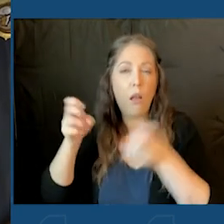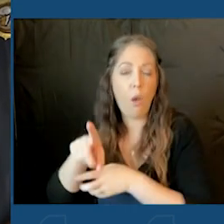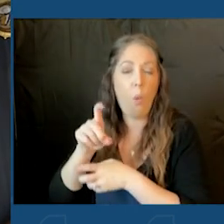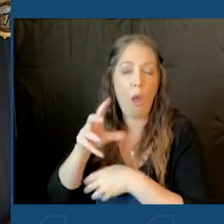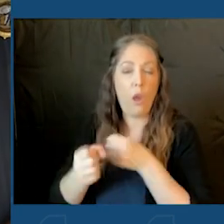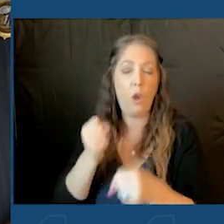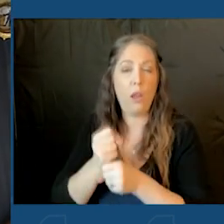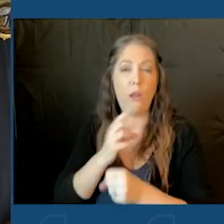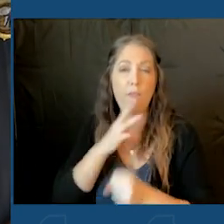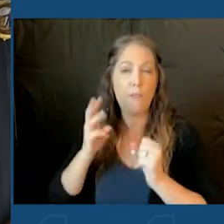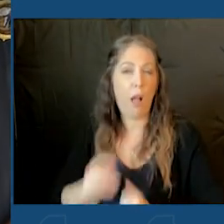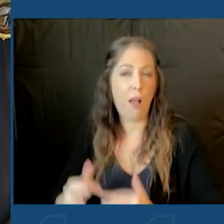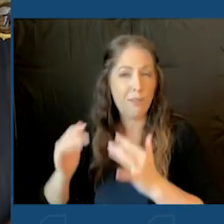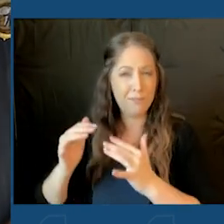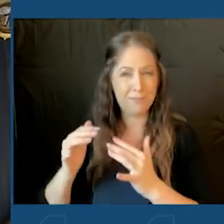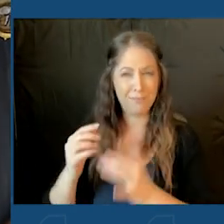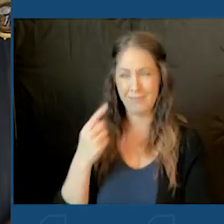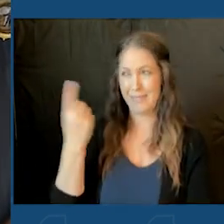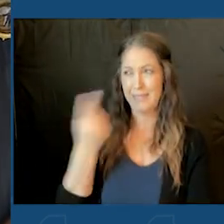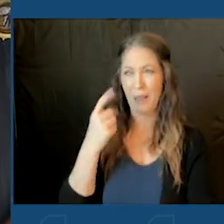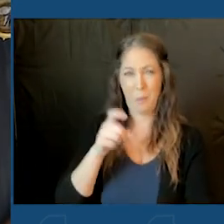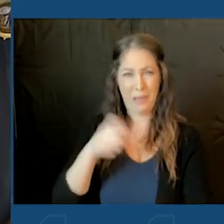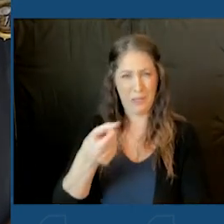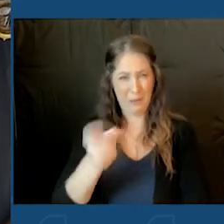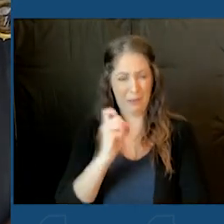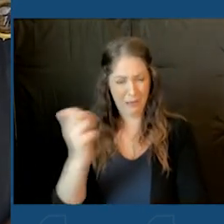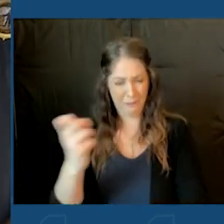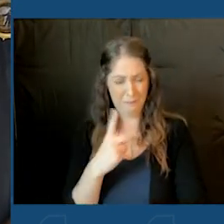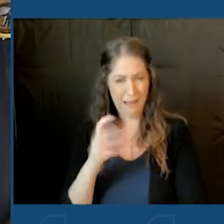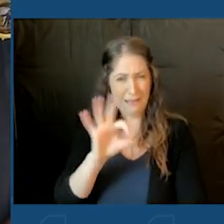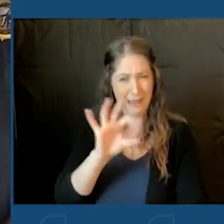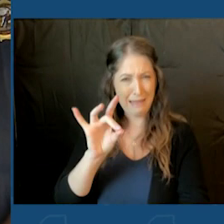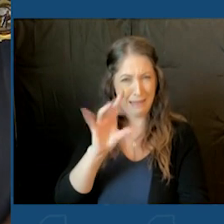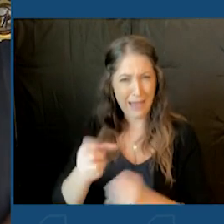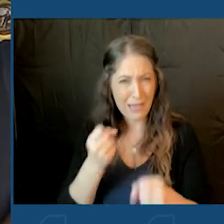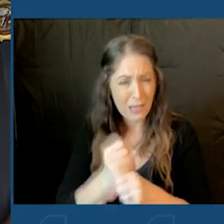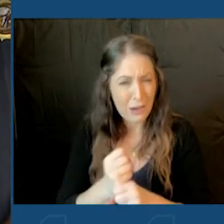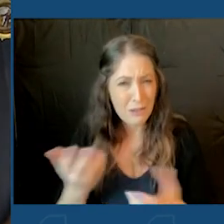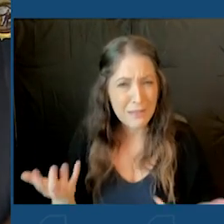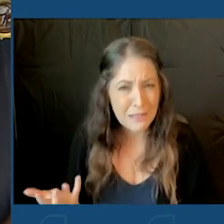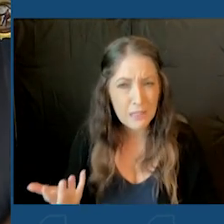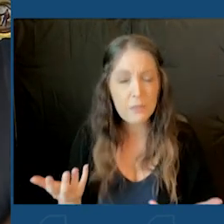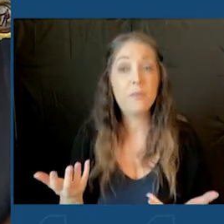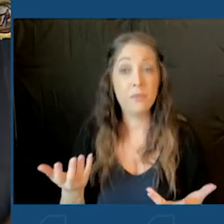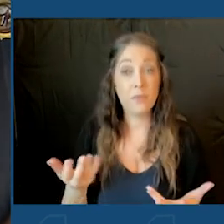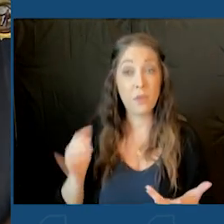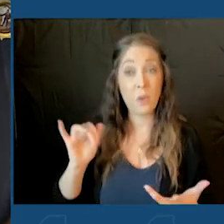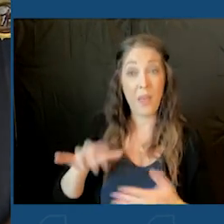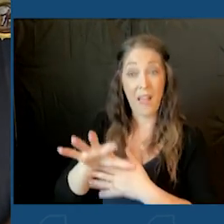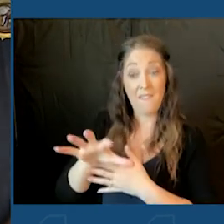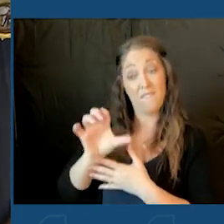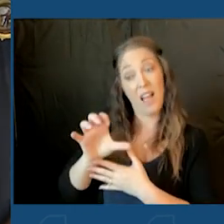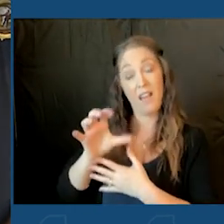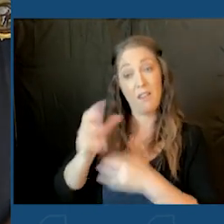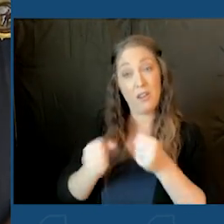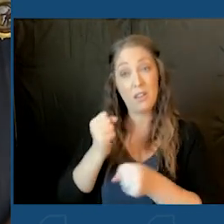doesn't someone owe us 98 years in between these? So the 500-year event we had in New York